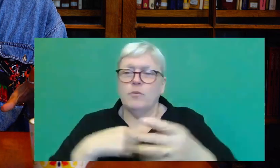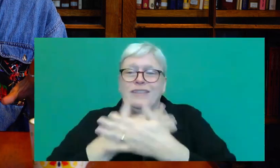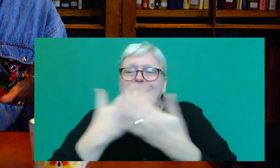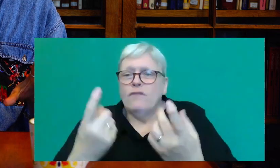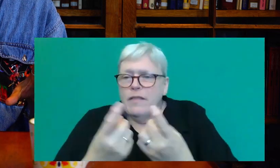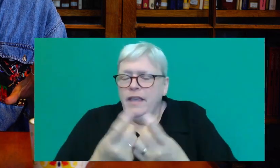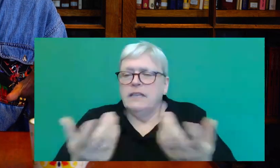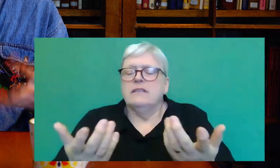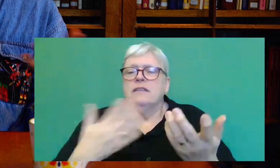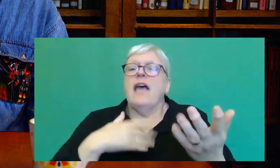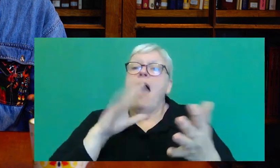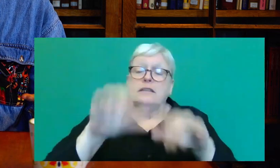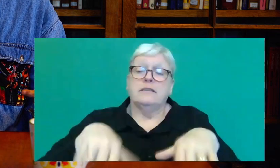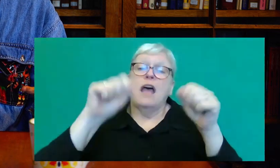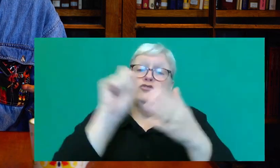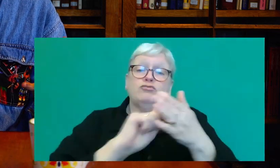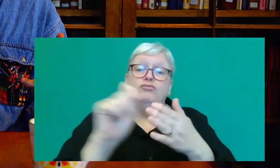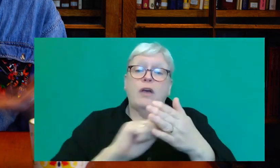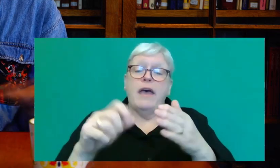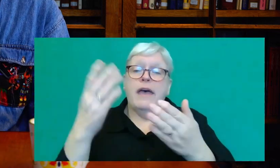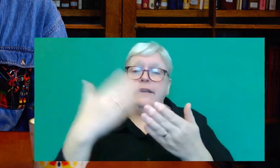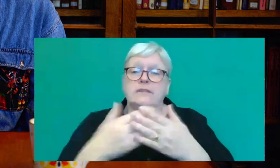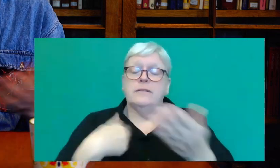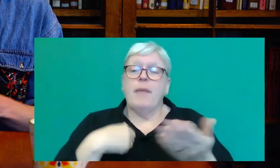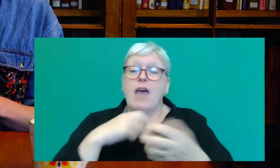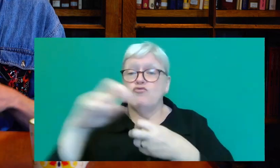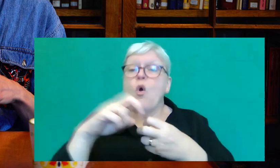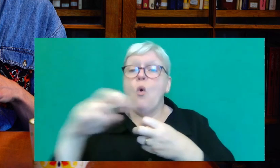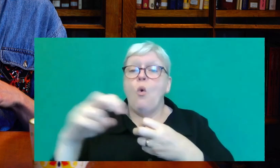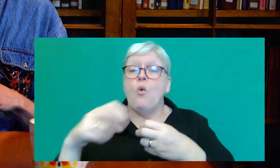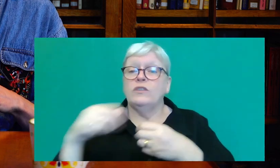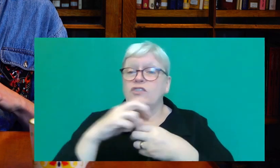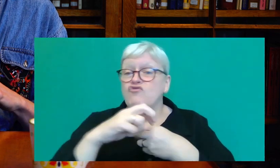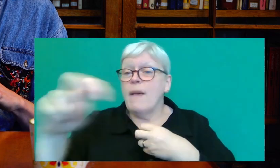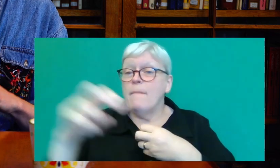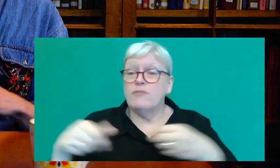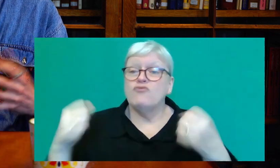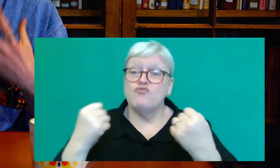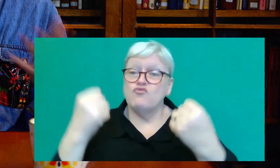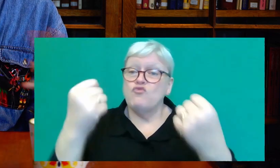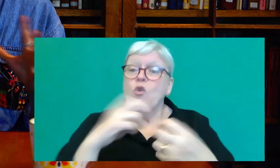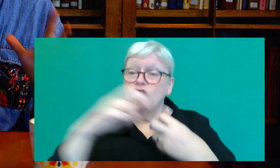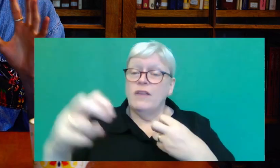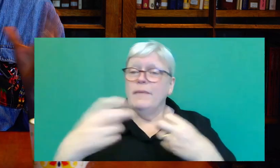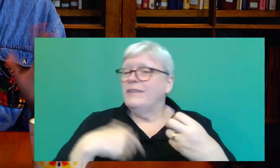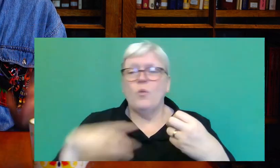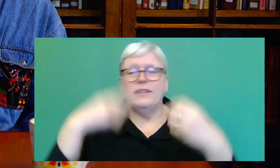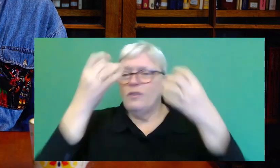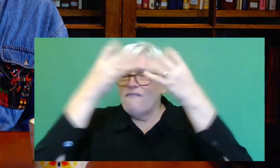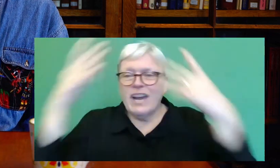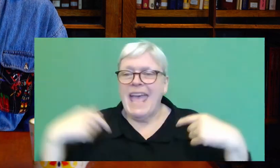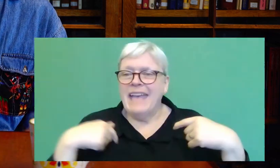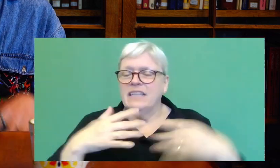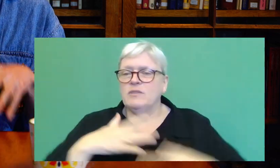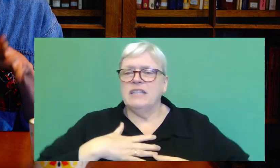document of the road trip I'd just been on with Scott, half because I didn't want to forget any of the details. Had this paranoia about